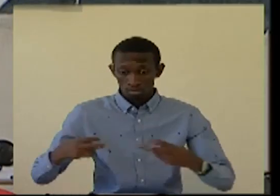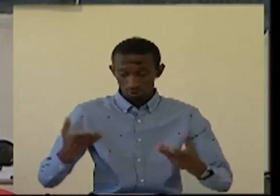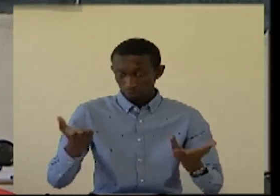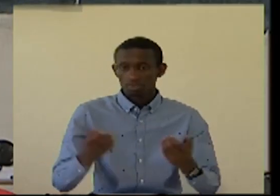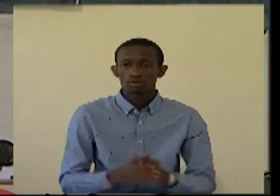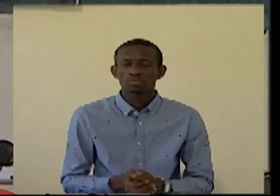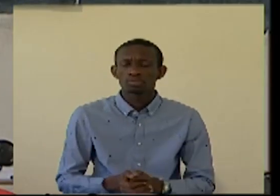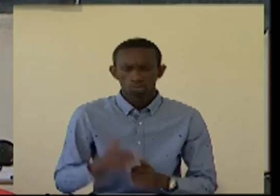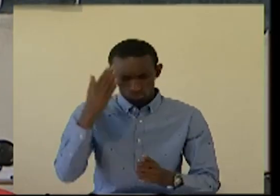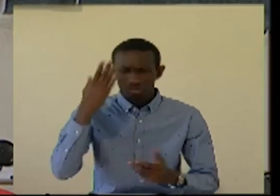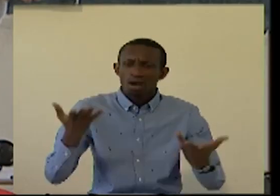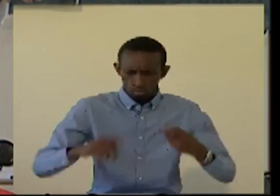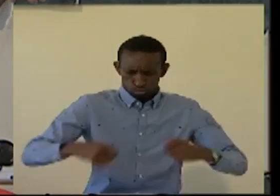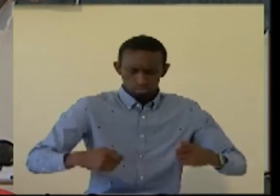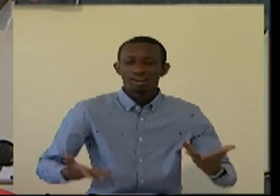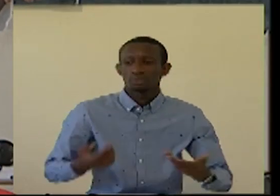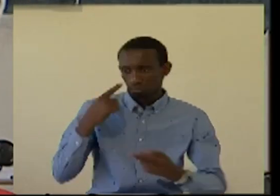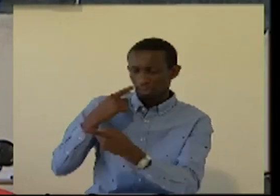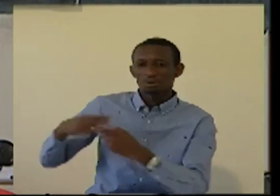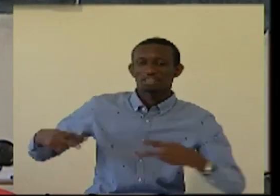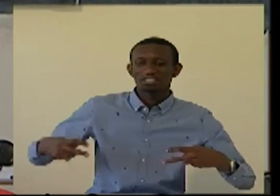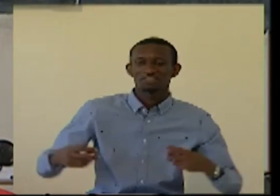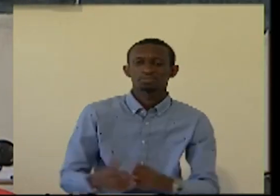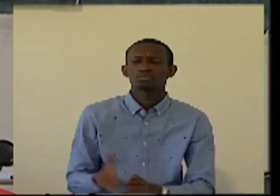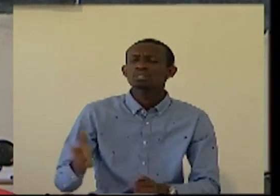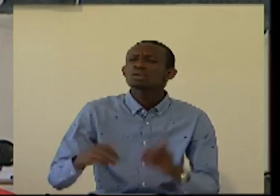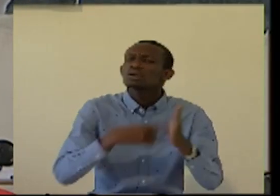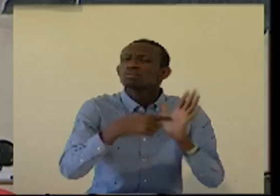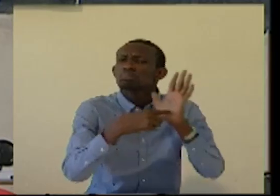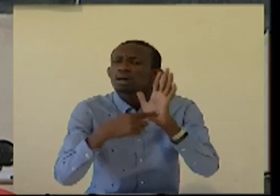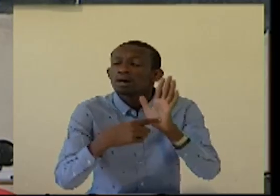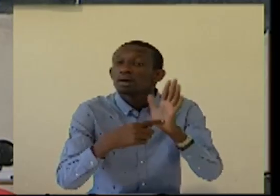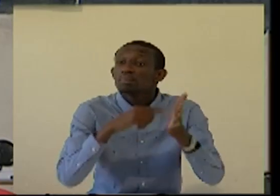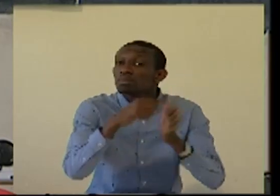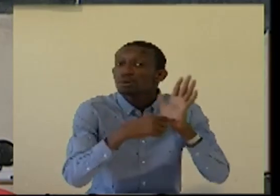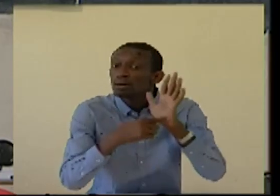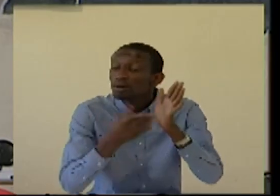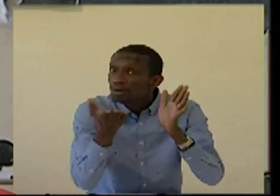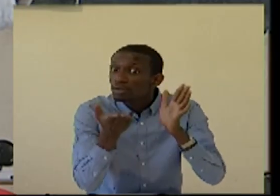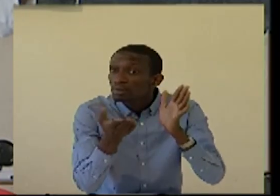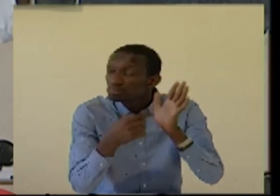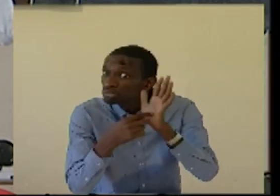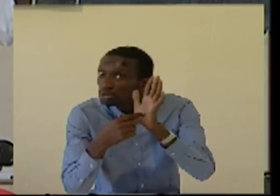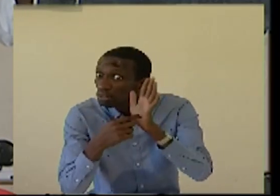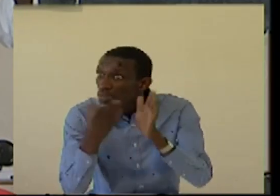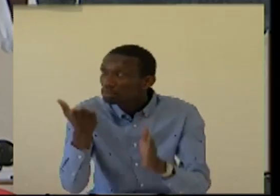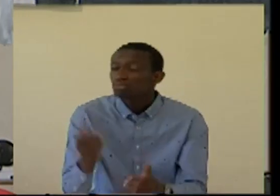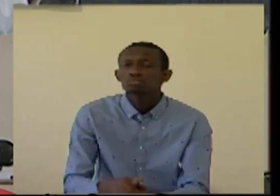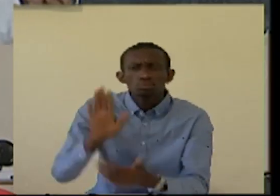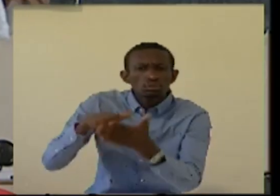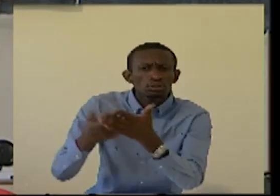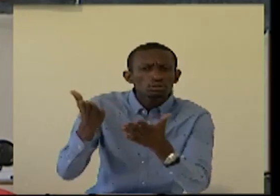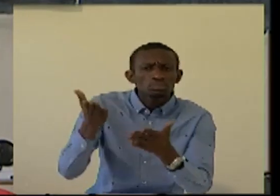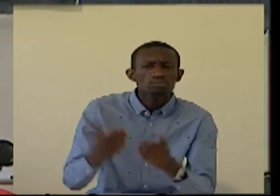we get molecules and compounds. And the symbolic representations of those compounds